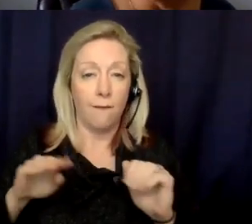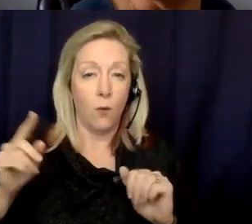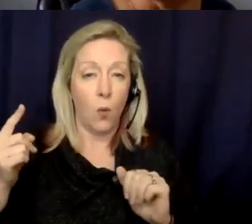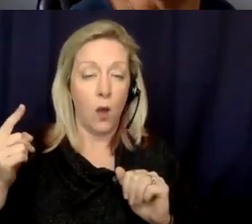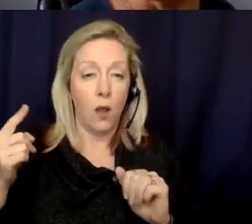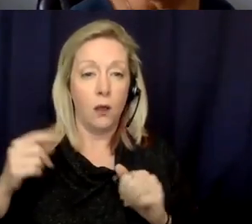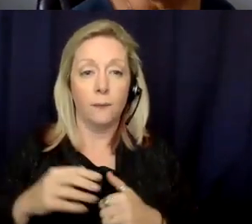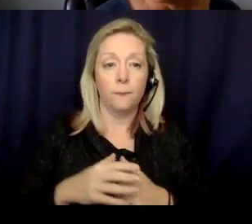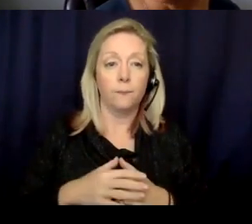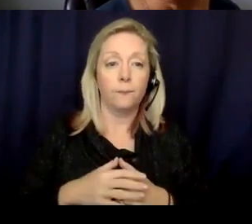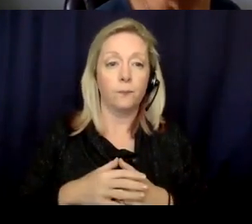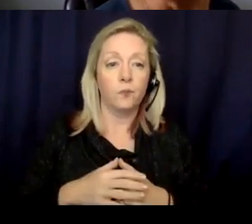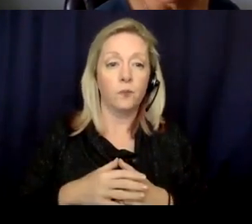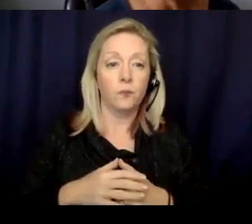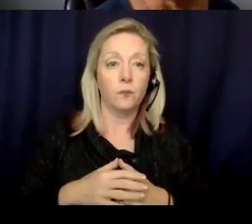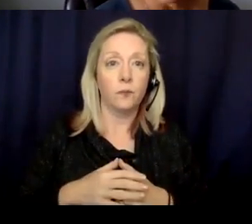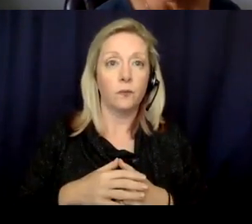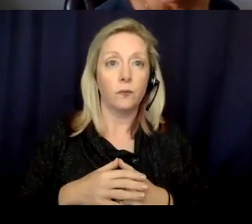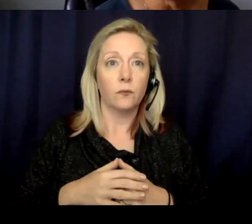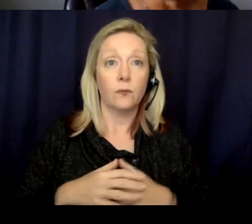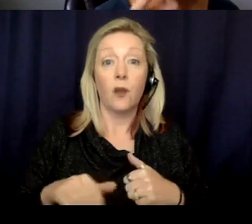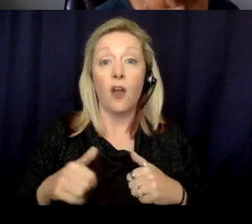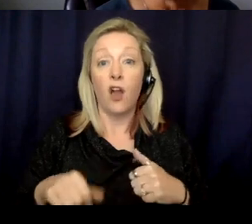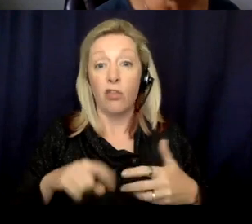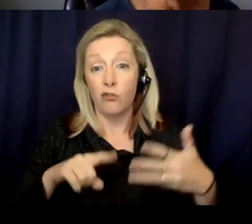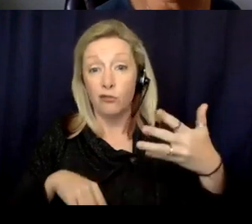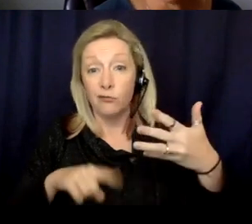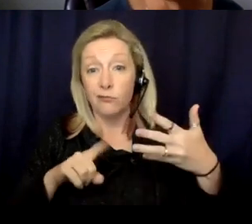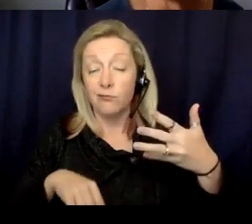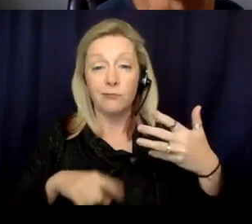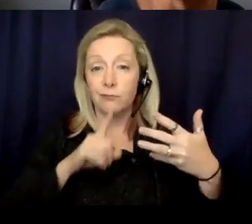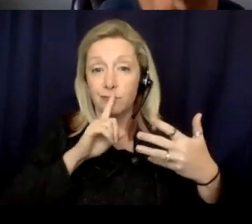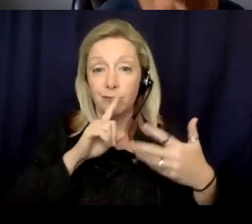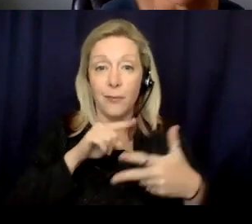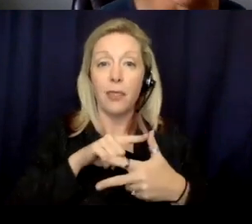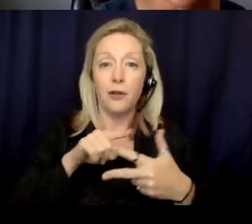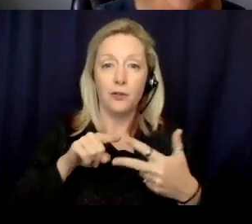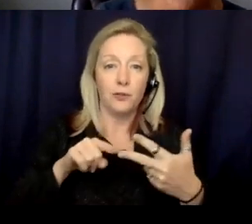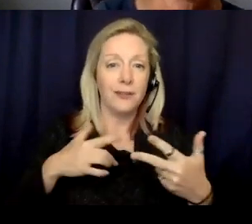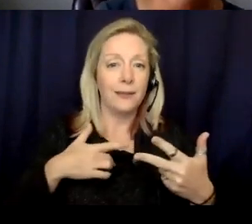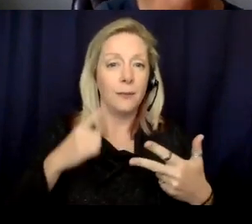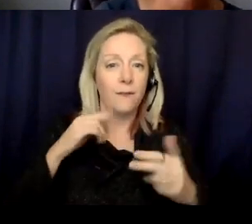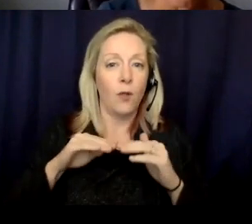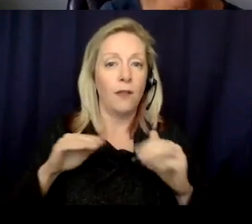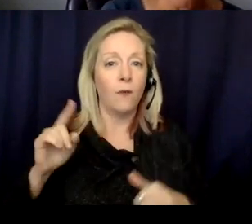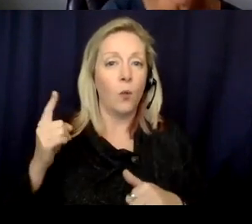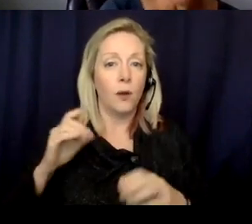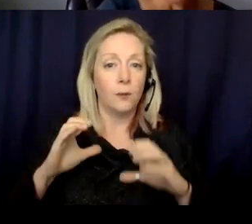don't necessarily use any of the other 9 categories. These first 3 are the ones that you'll find in level 1.